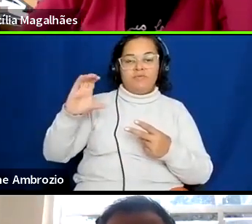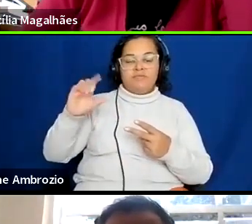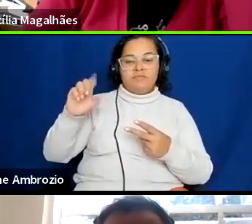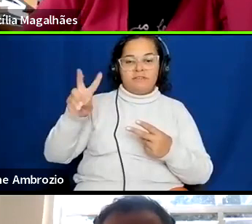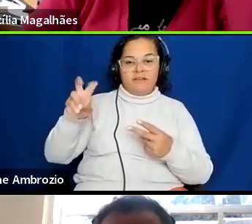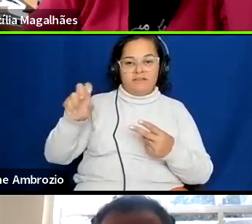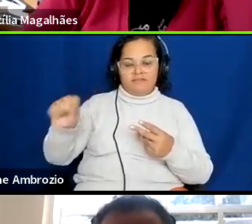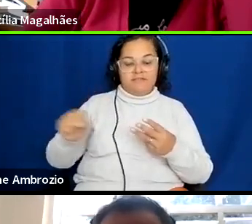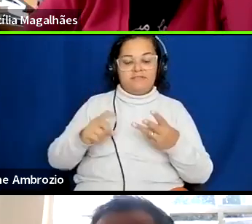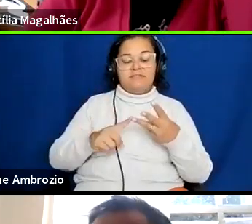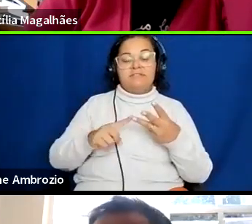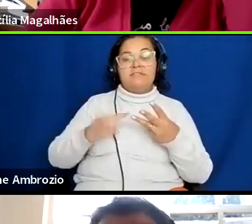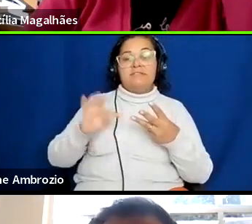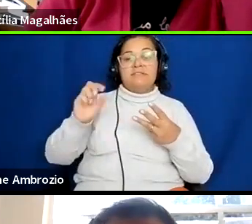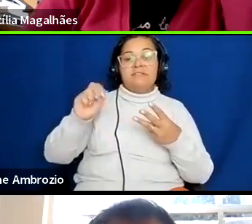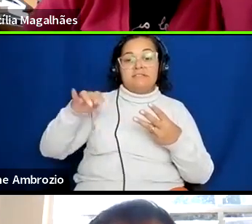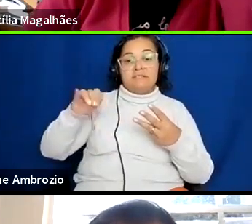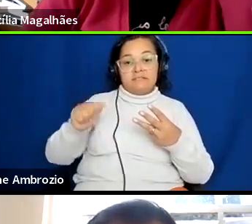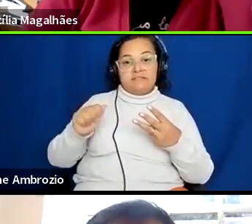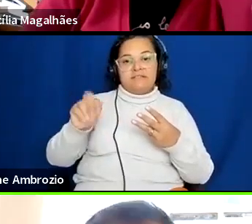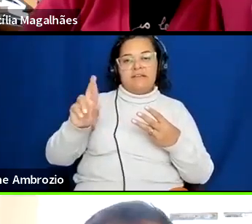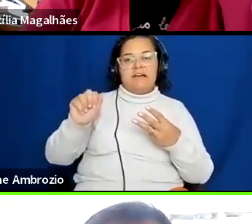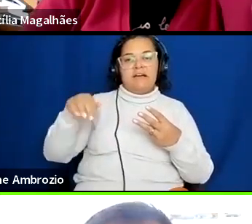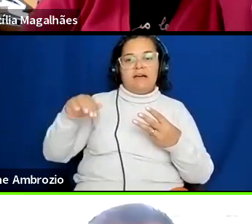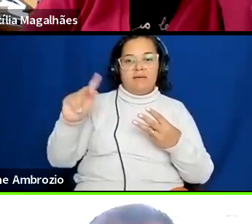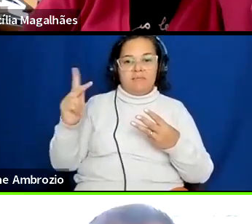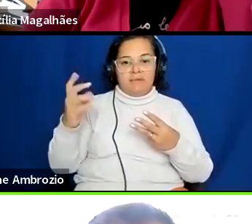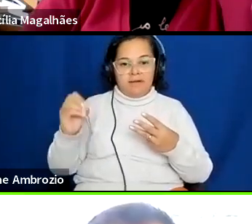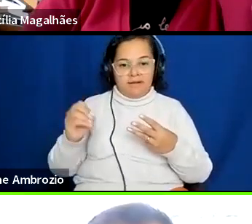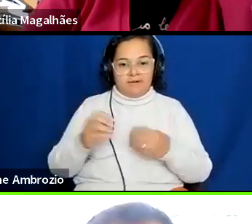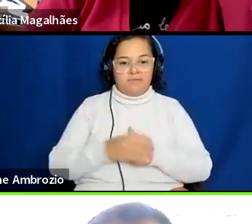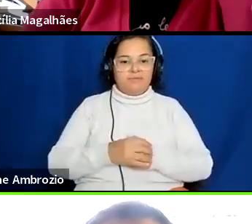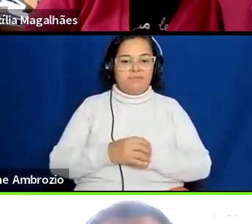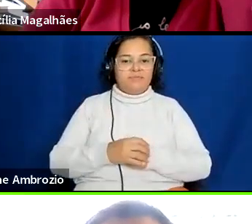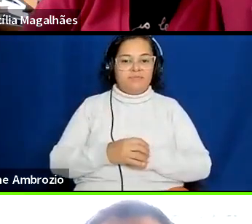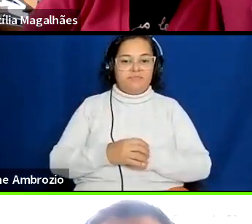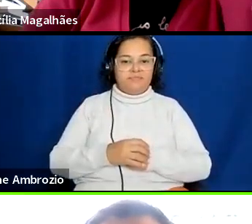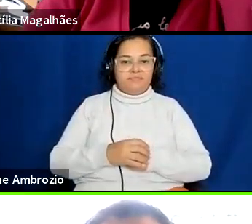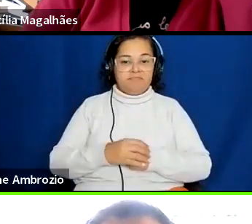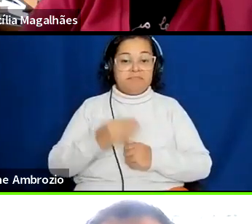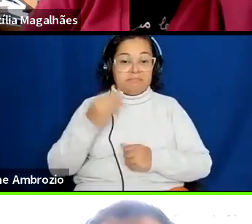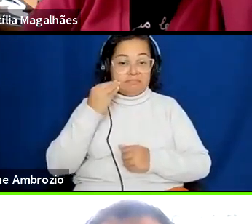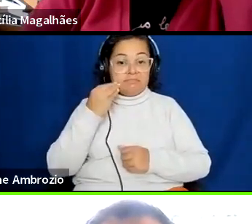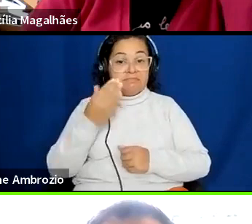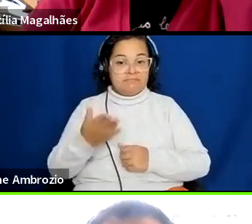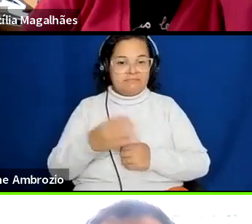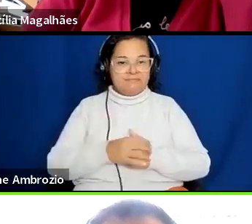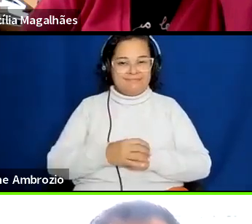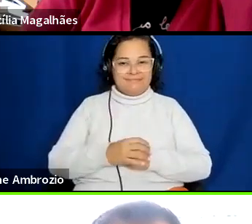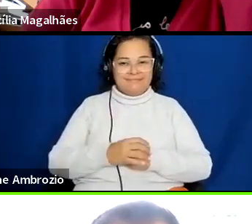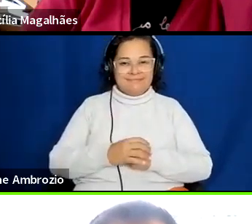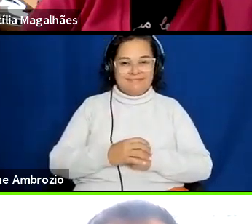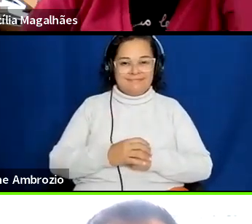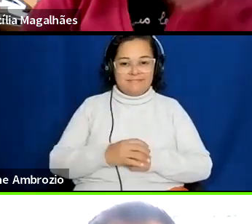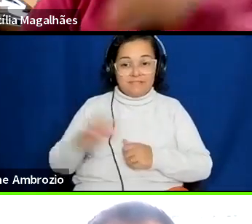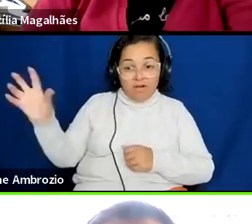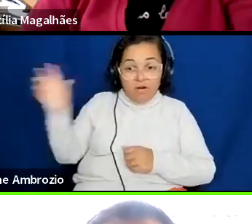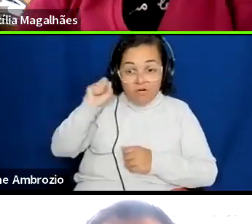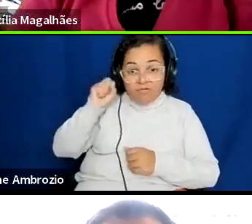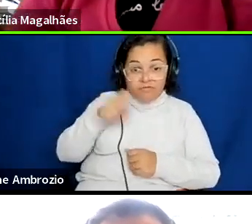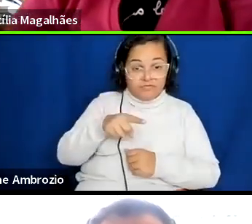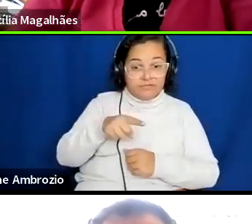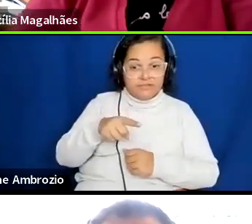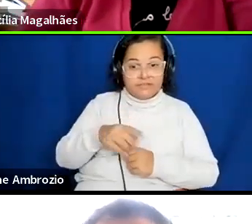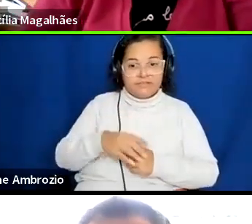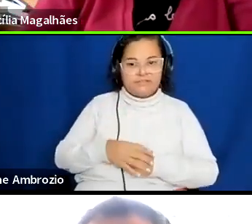então, colocassem as suas questões. Tá, então, posso fazer, Cecília? Tá me ouvindo, Cecília? Tá me ouvindo?